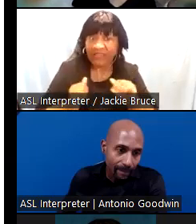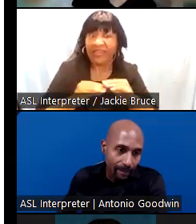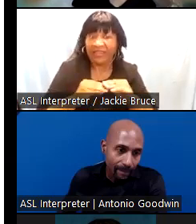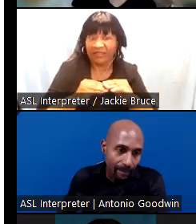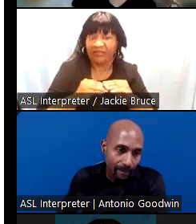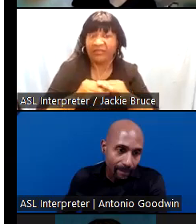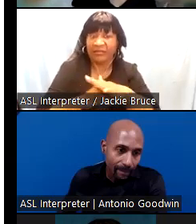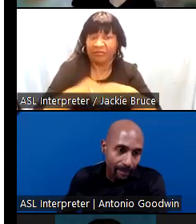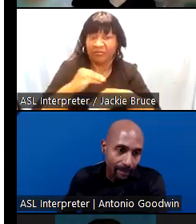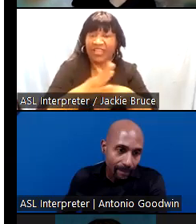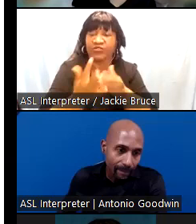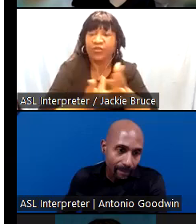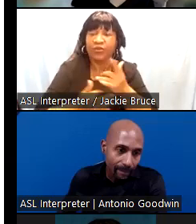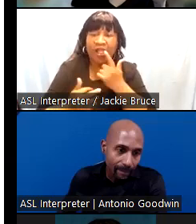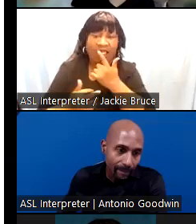the